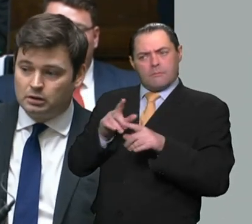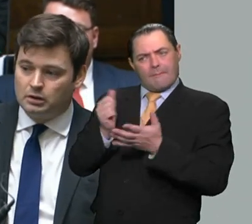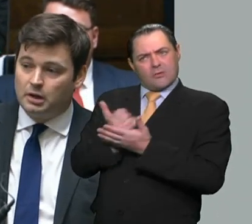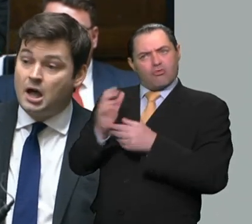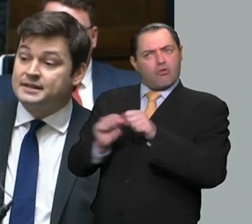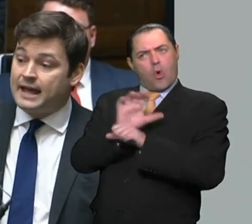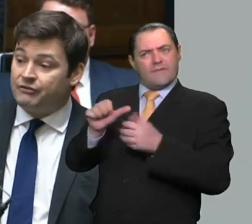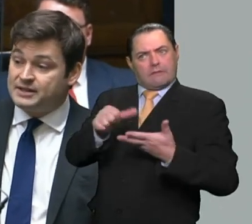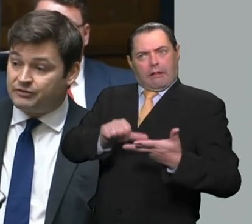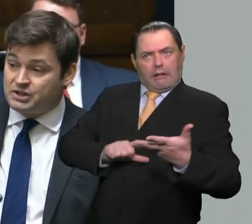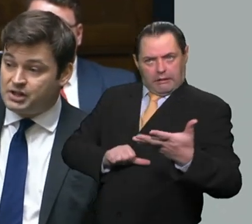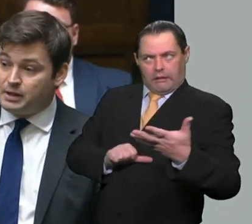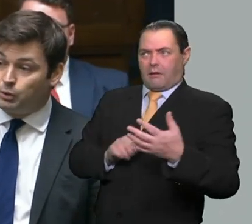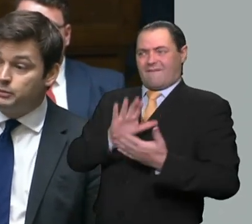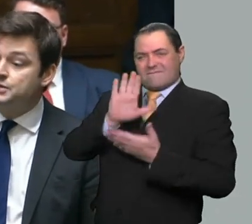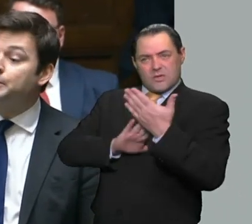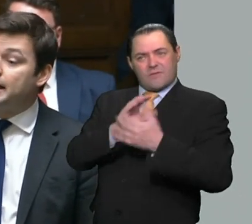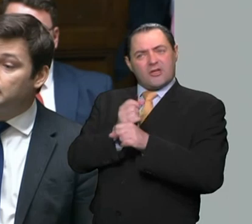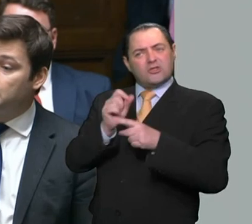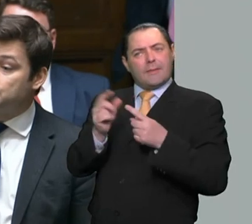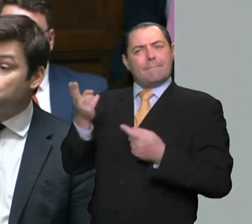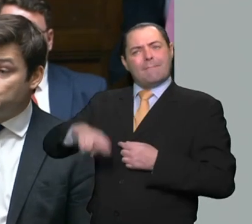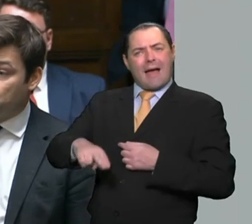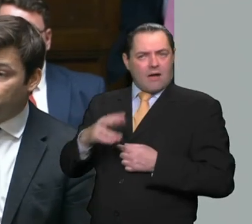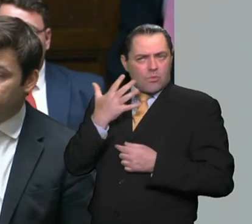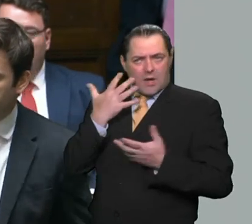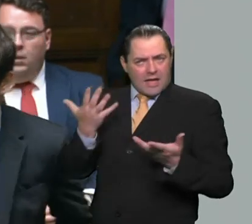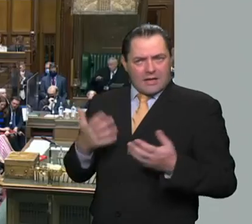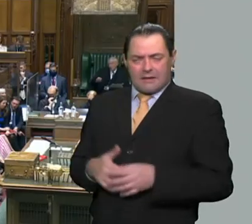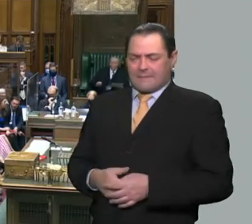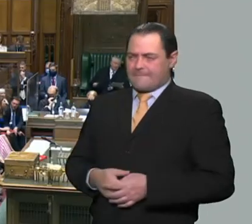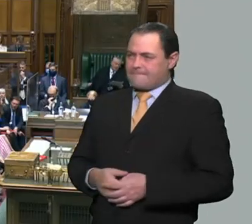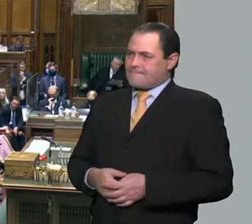backlog and get face-to-face GP appointments back as soon as possible?